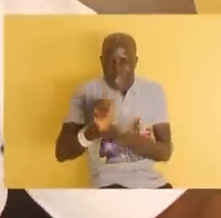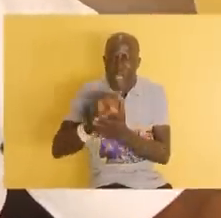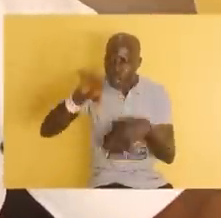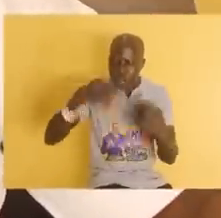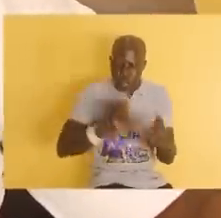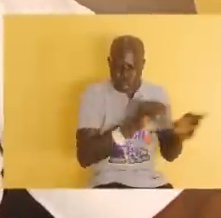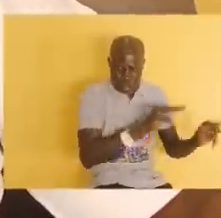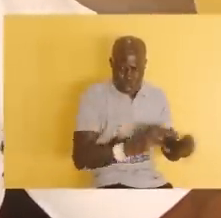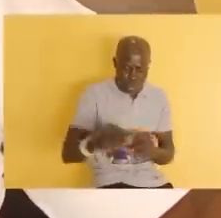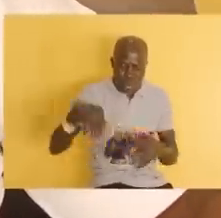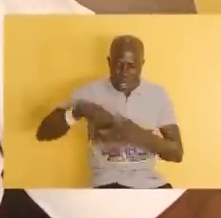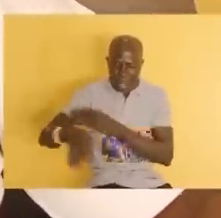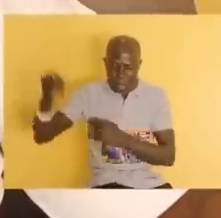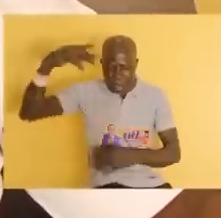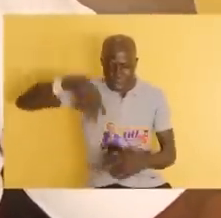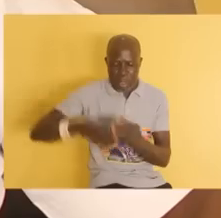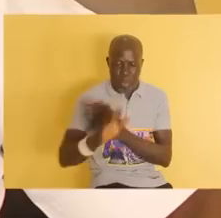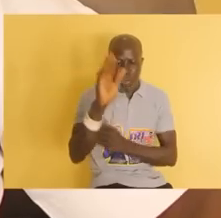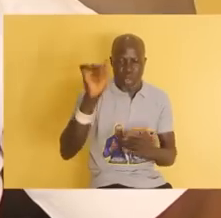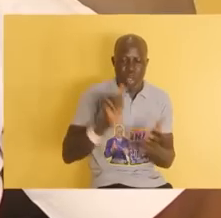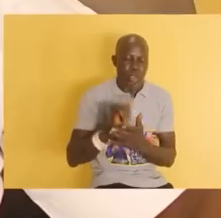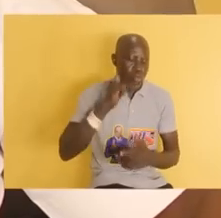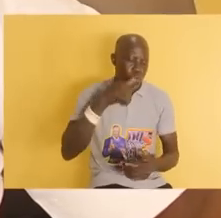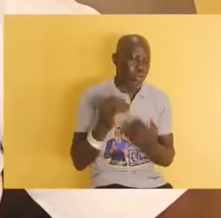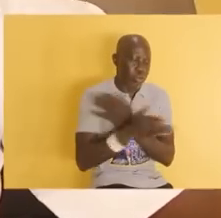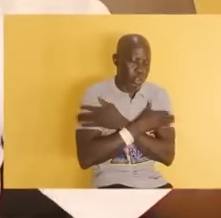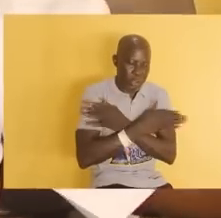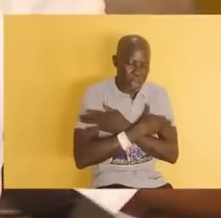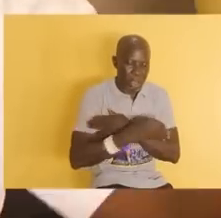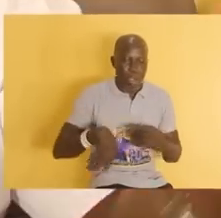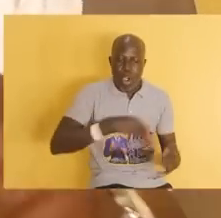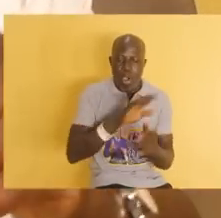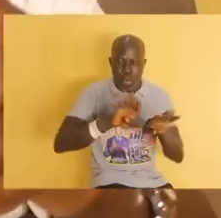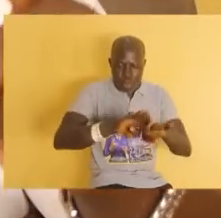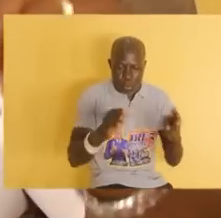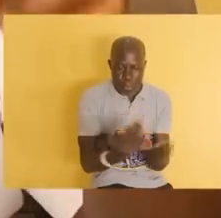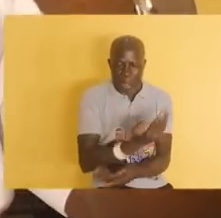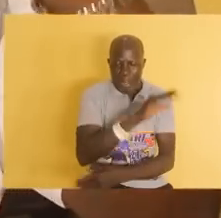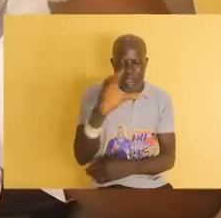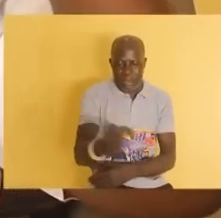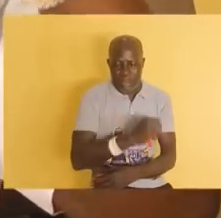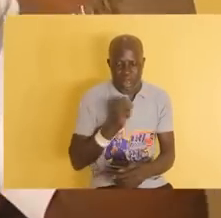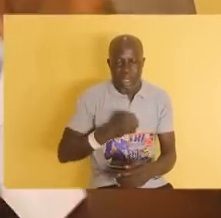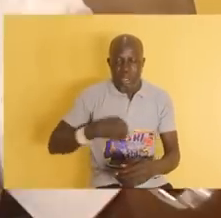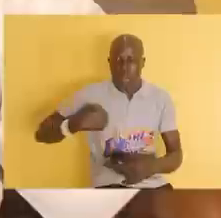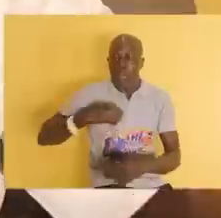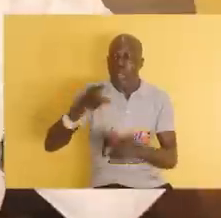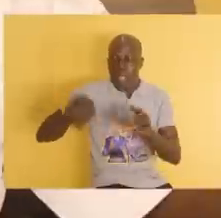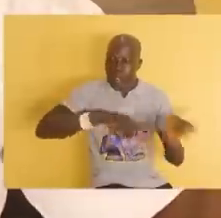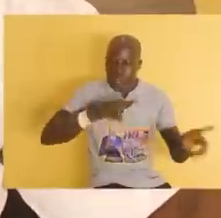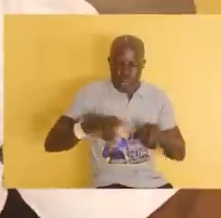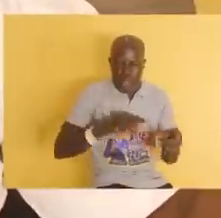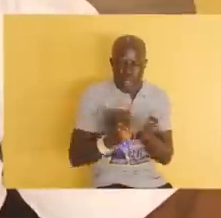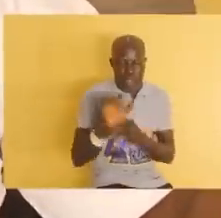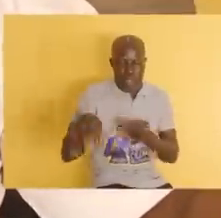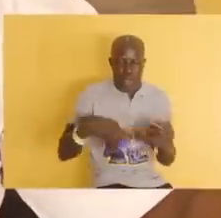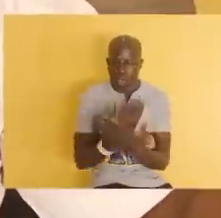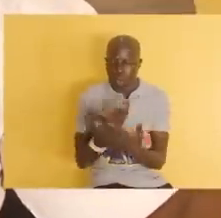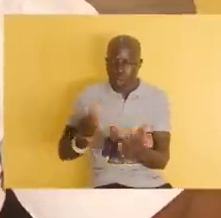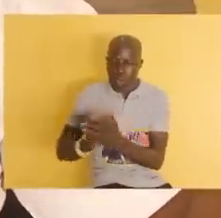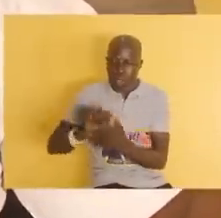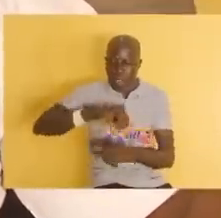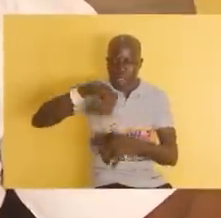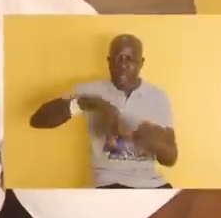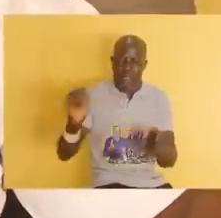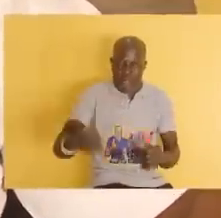tomorrow that's that long no on last Sunday tomorrow Sunday go practice wa pata all the branches lati gboro se ororo yi you must do this all